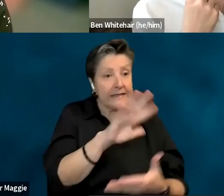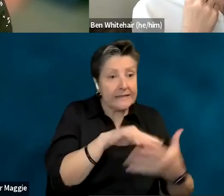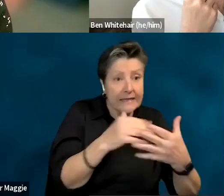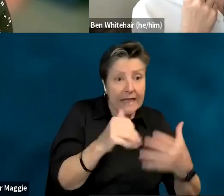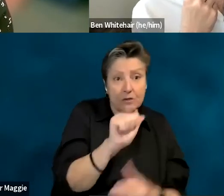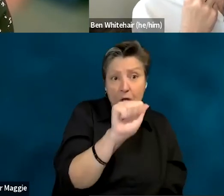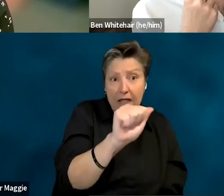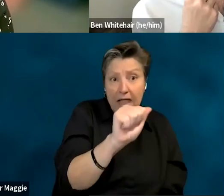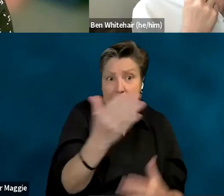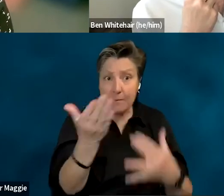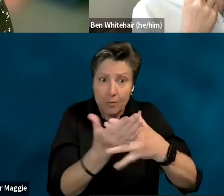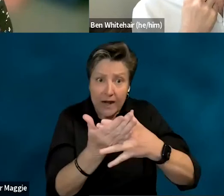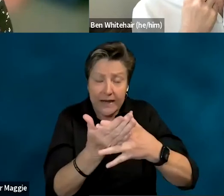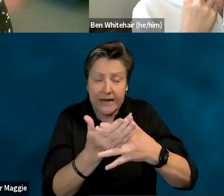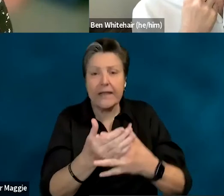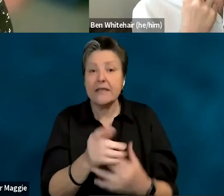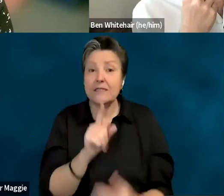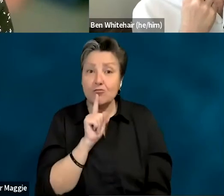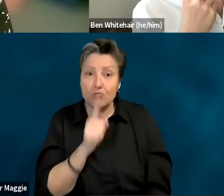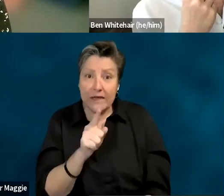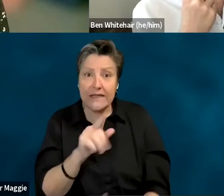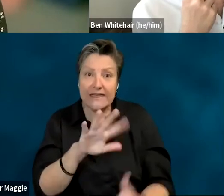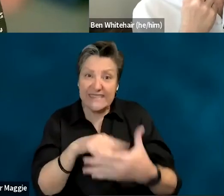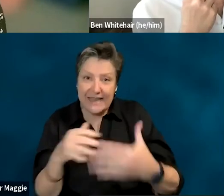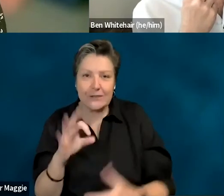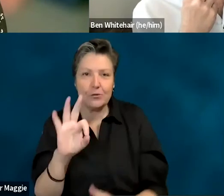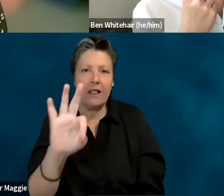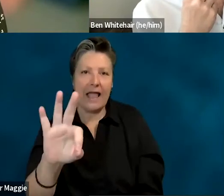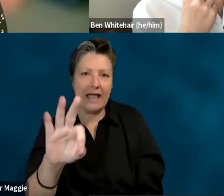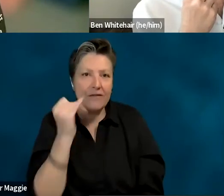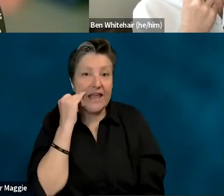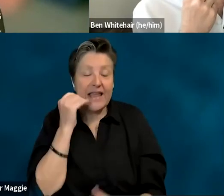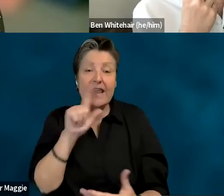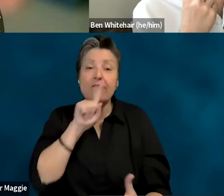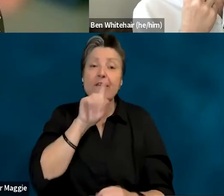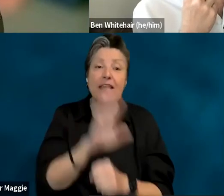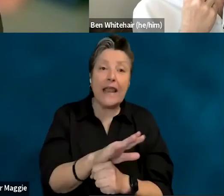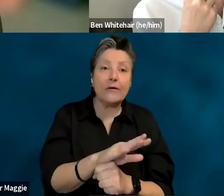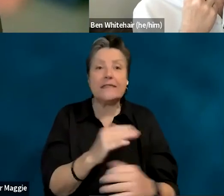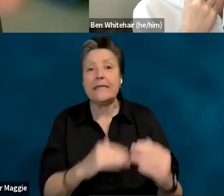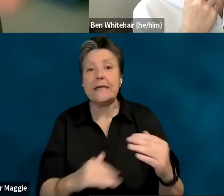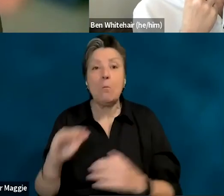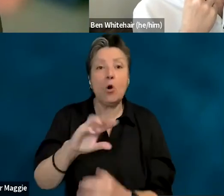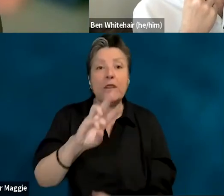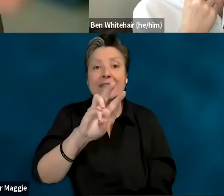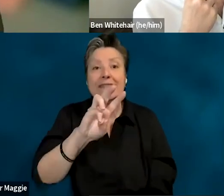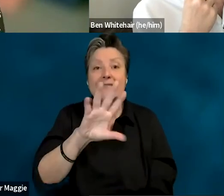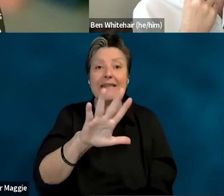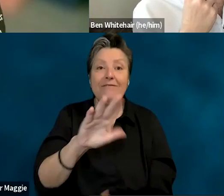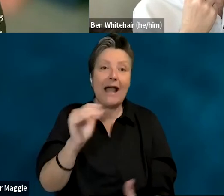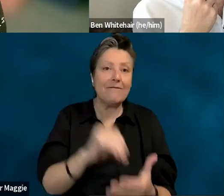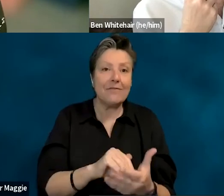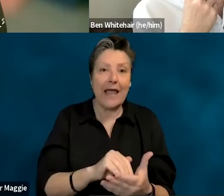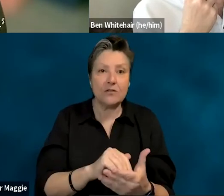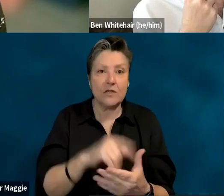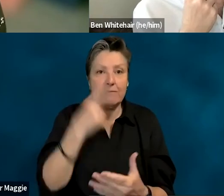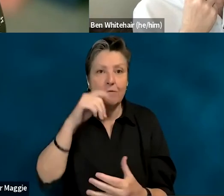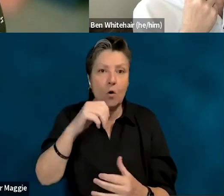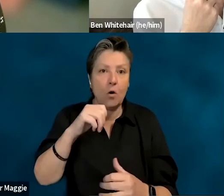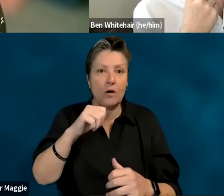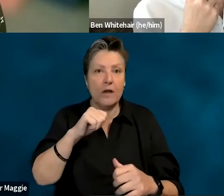really Schedule F. So if you're guaranteed more than $65,000 in total for a theatrical movie, or more